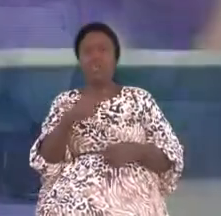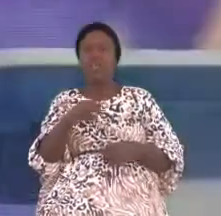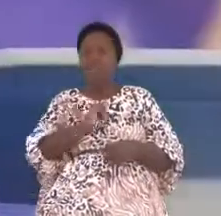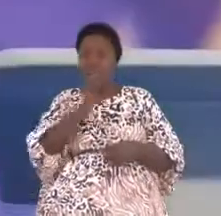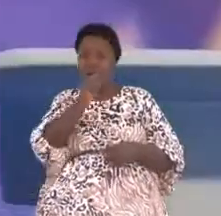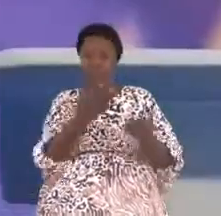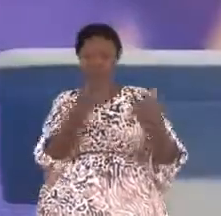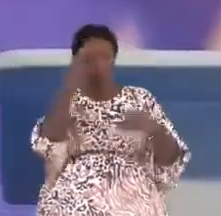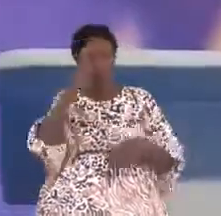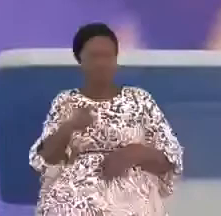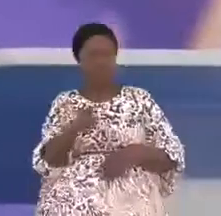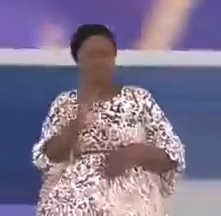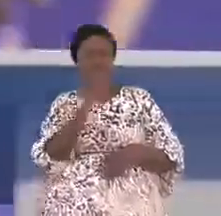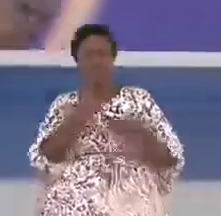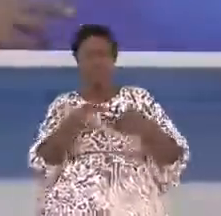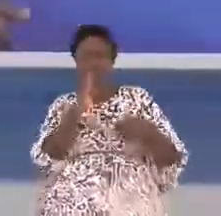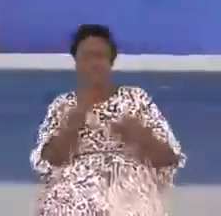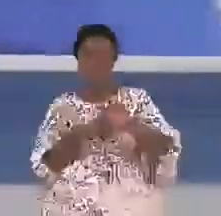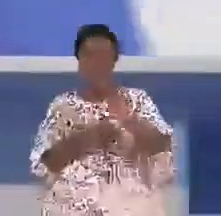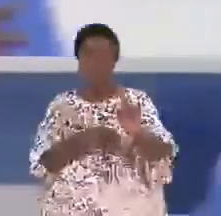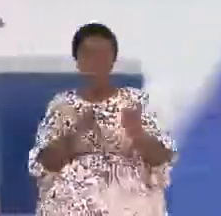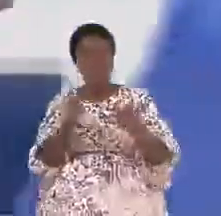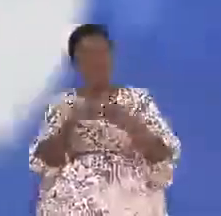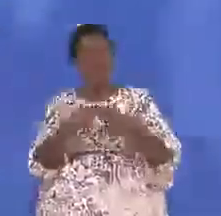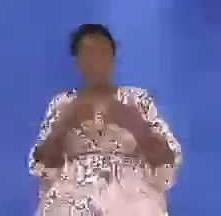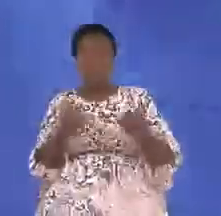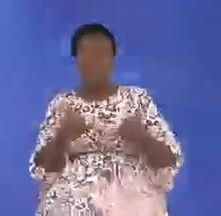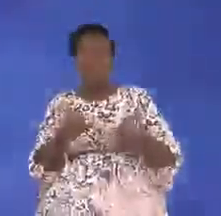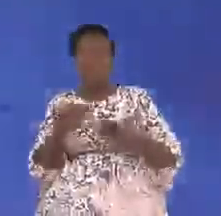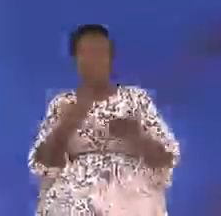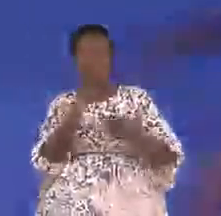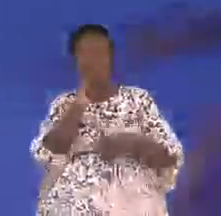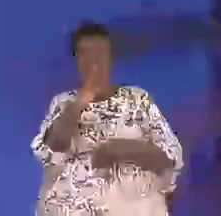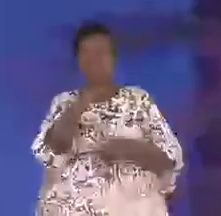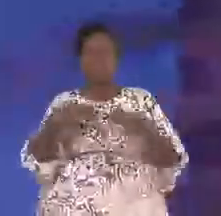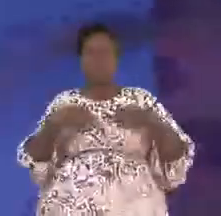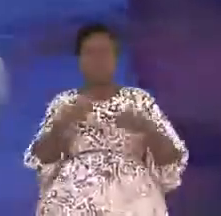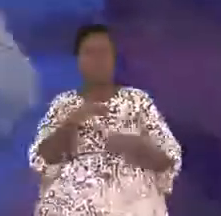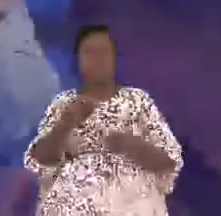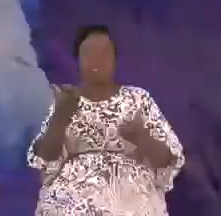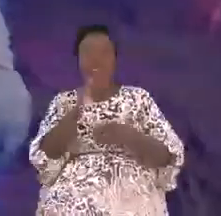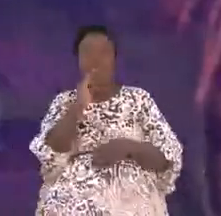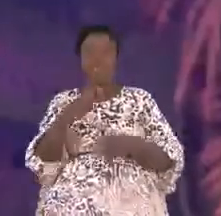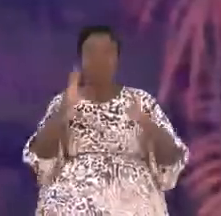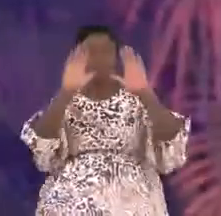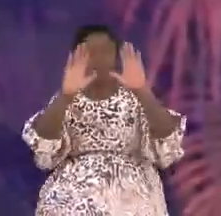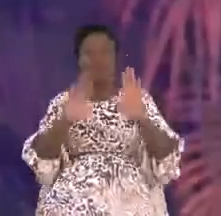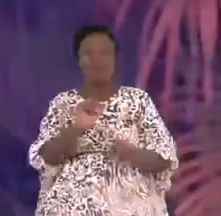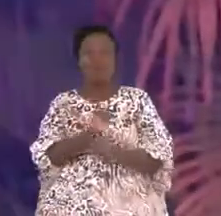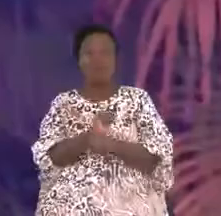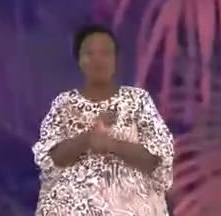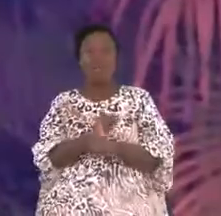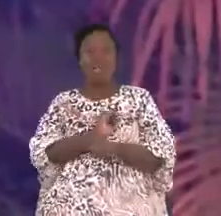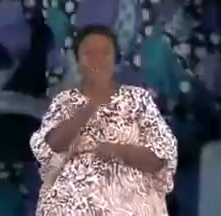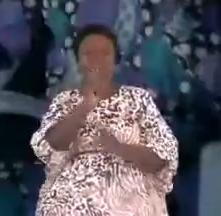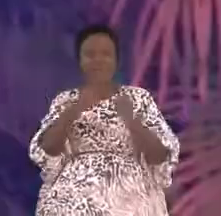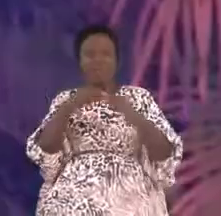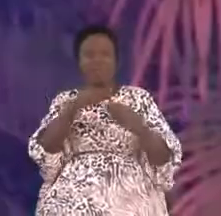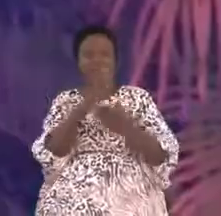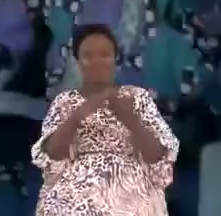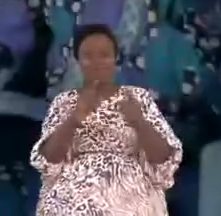for you where have you been now here is your killing here is your miracle i'm talking to somebody